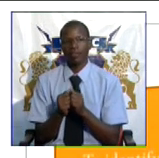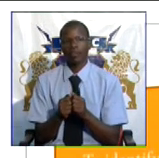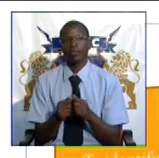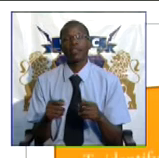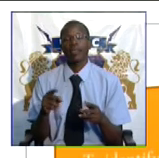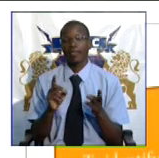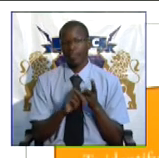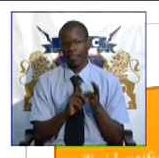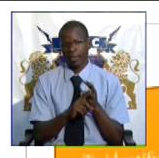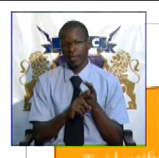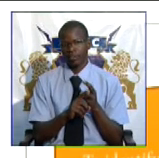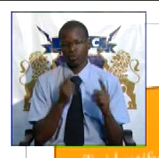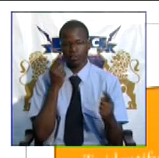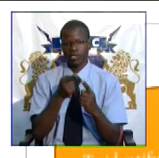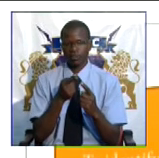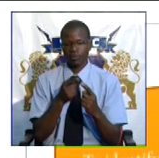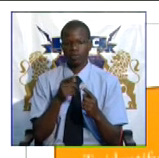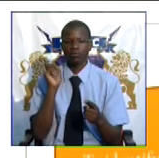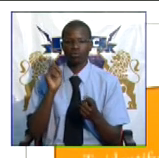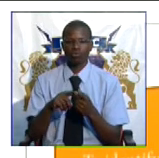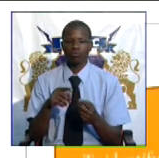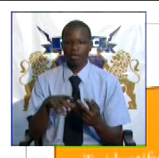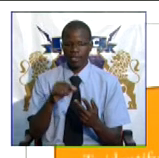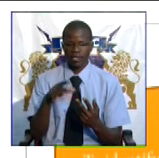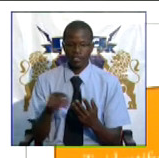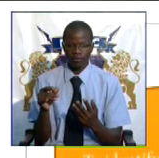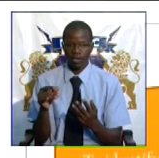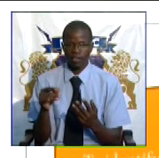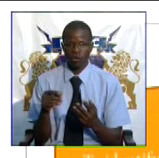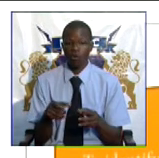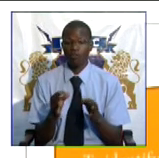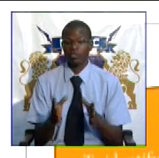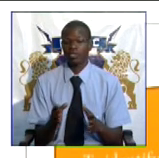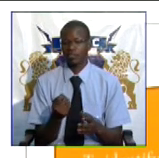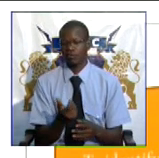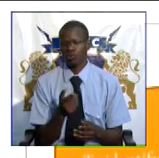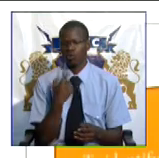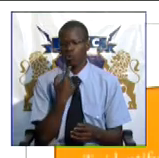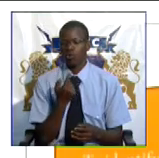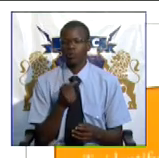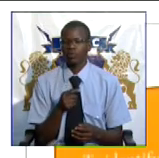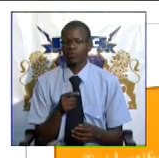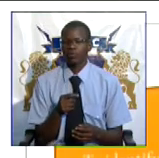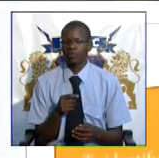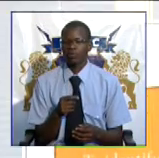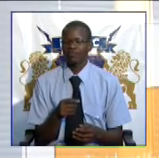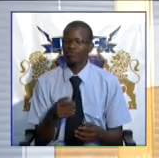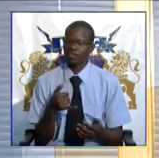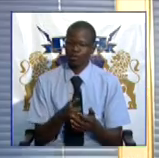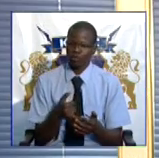officers who engage in corruption and misconduct and to determine appropriate courses of